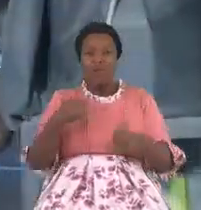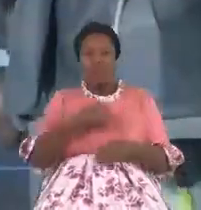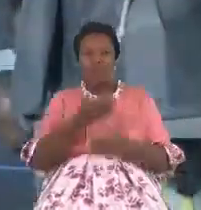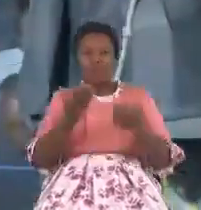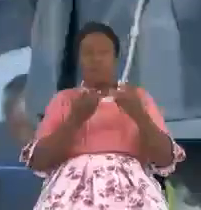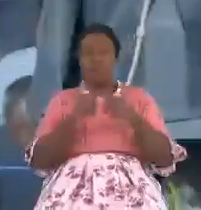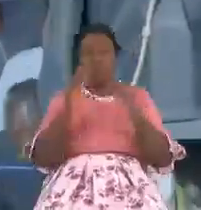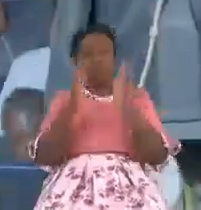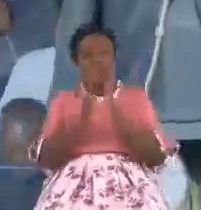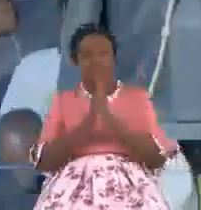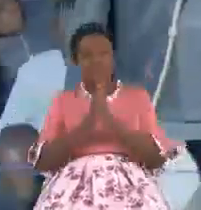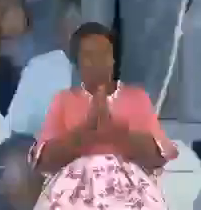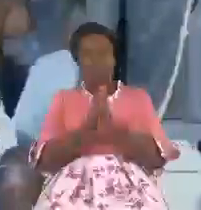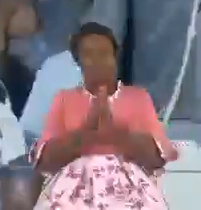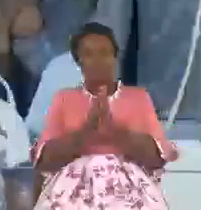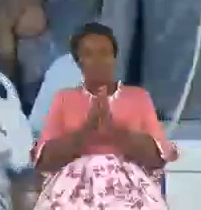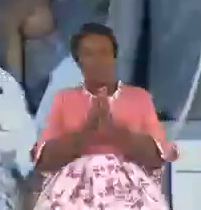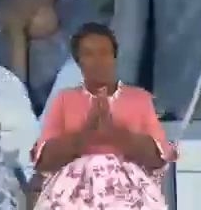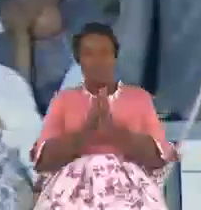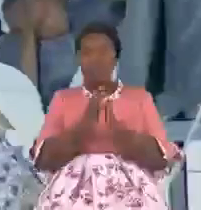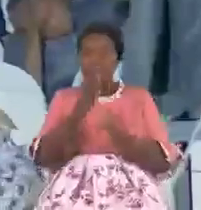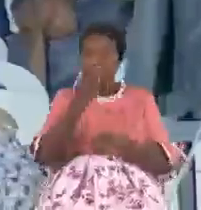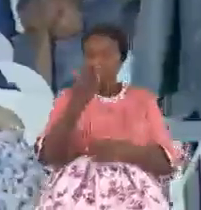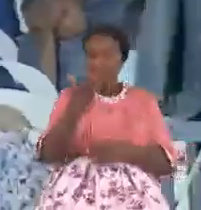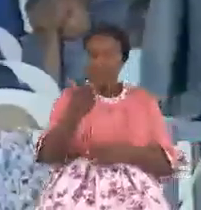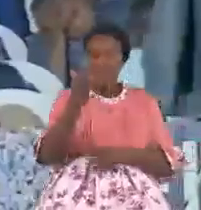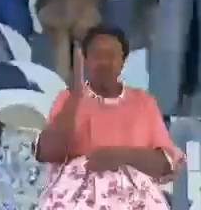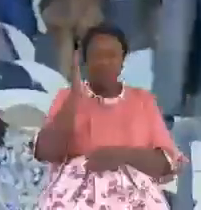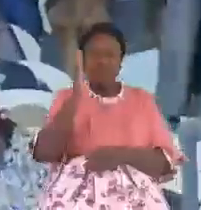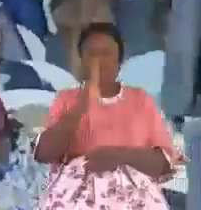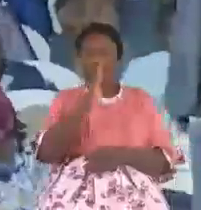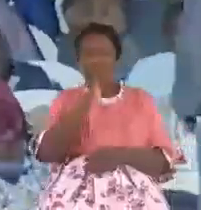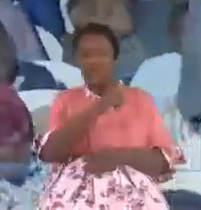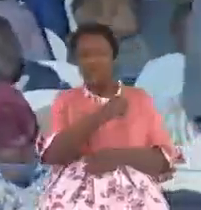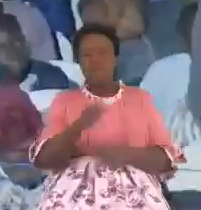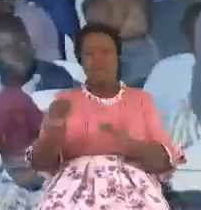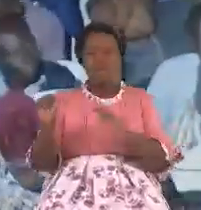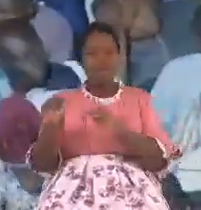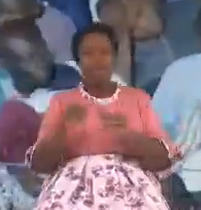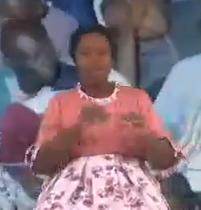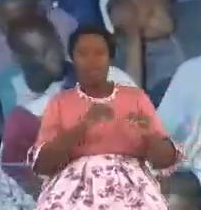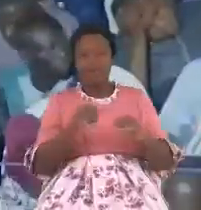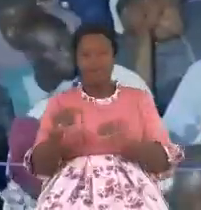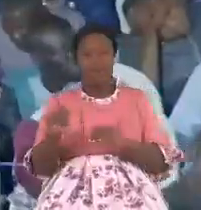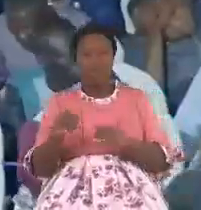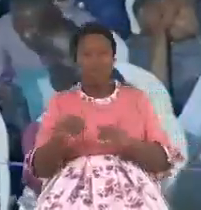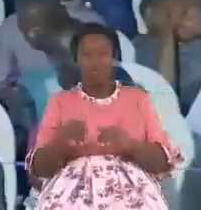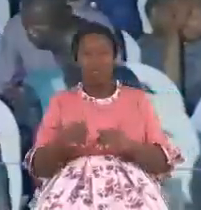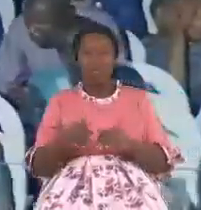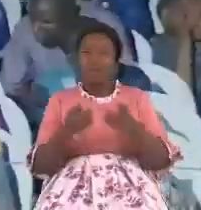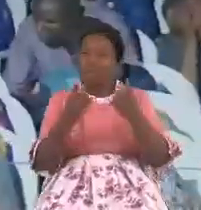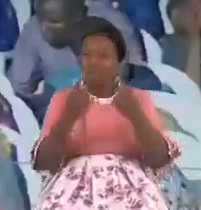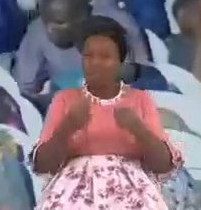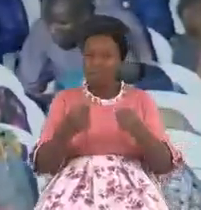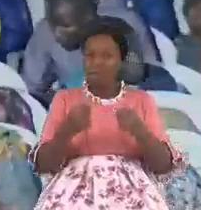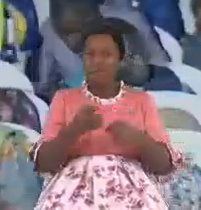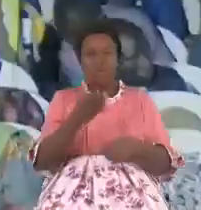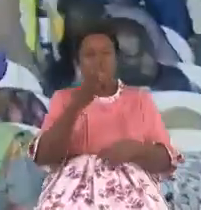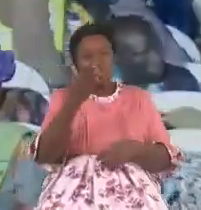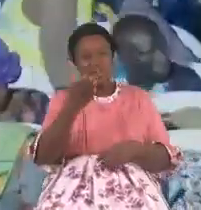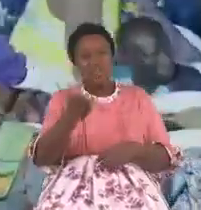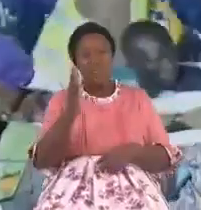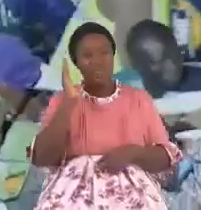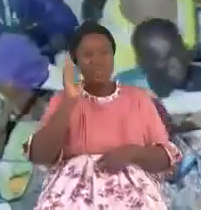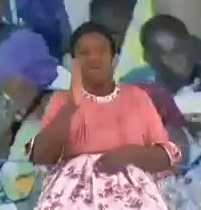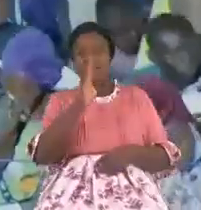eyes closed there shall be a performance come there shall be a performance come out there shall